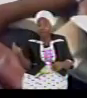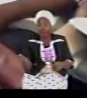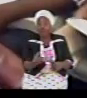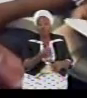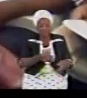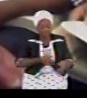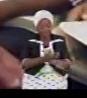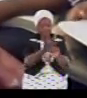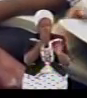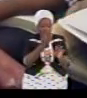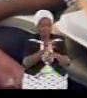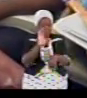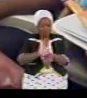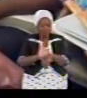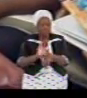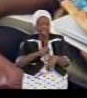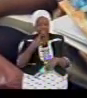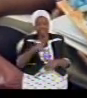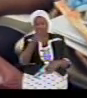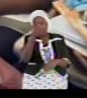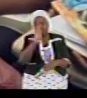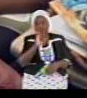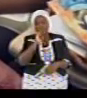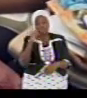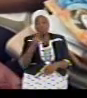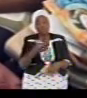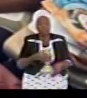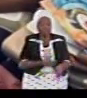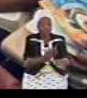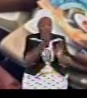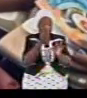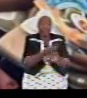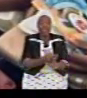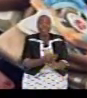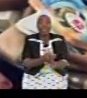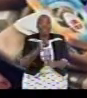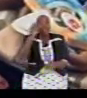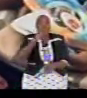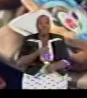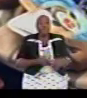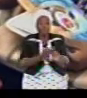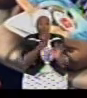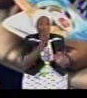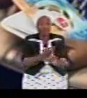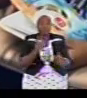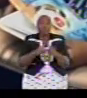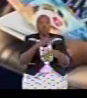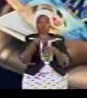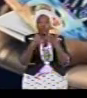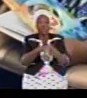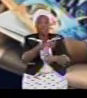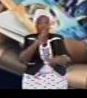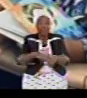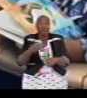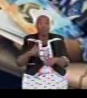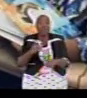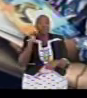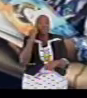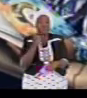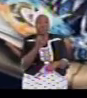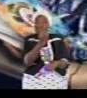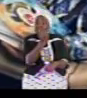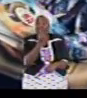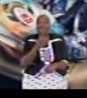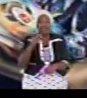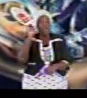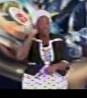faithful. He was faithful to the whole nation of Israel. He'll be faithful to the whole church of Deeper Life.